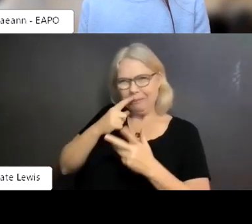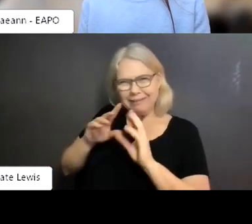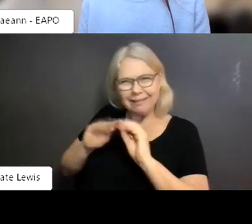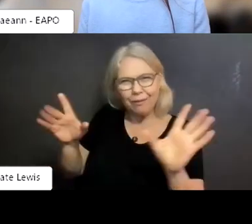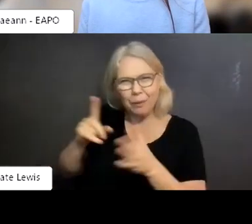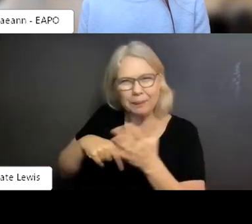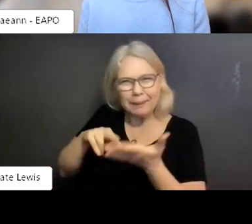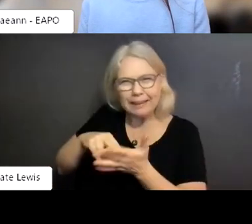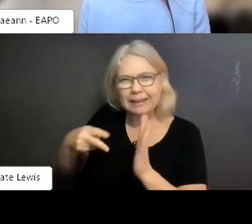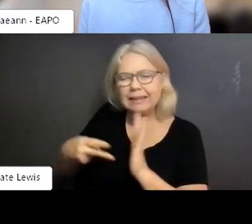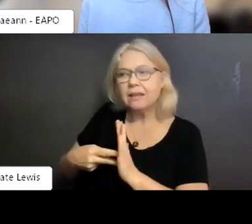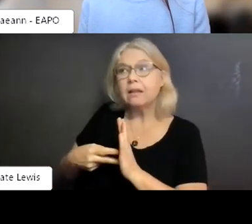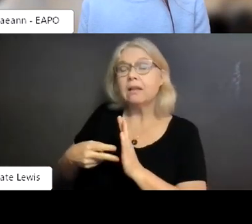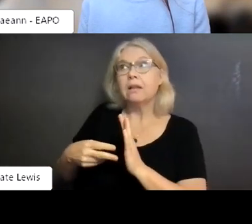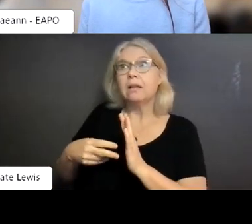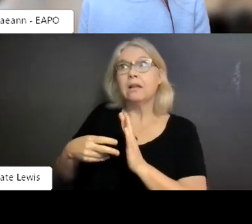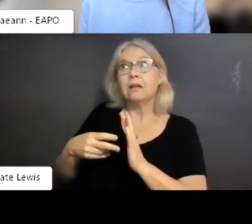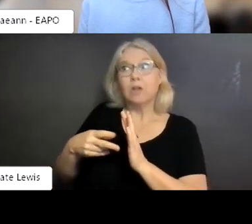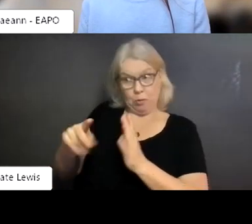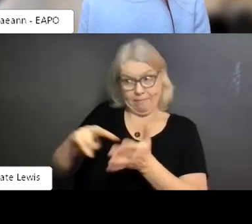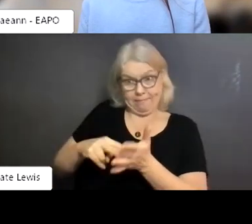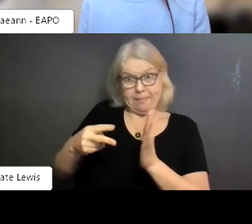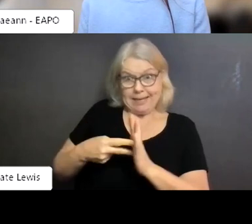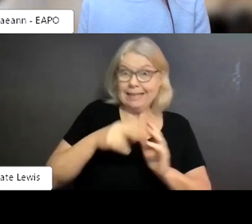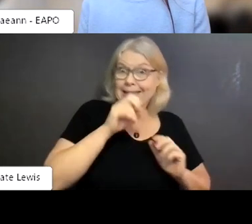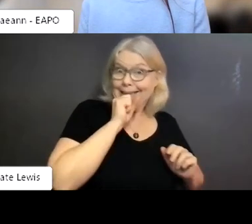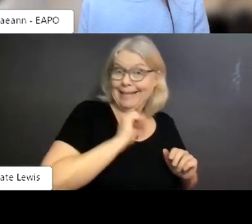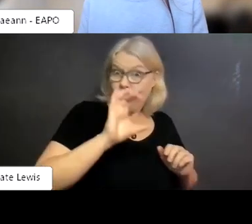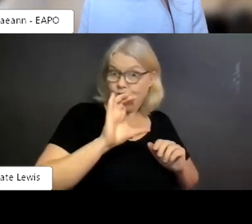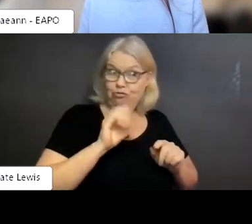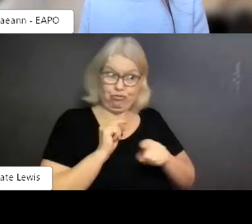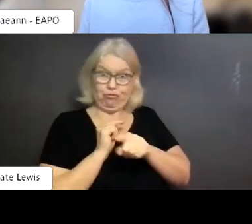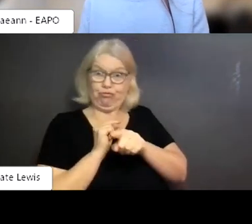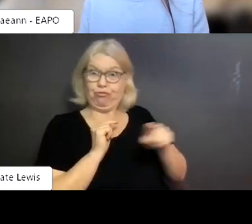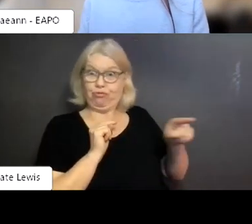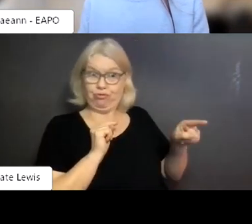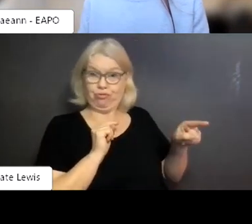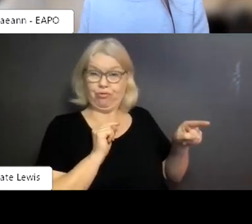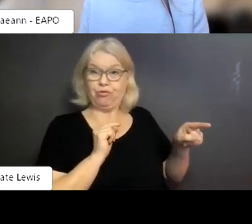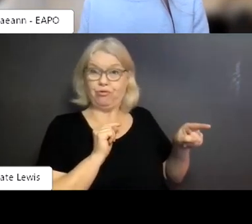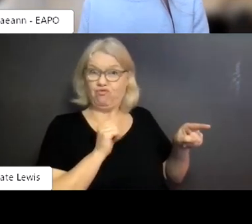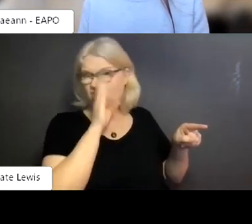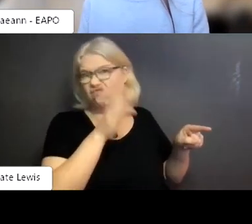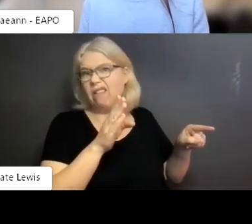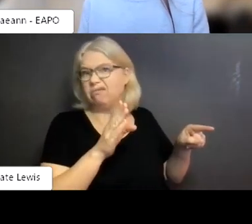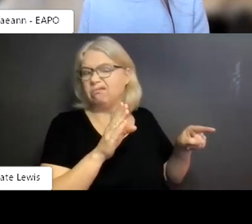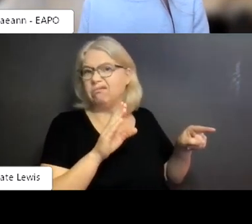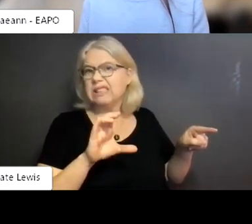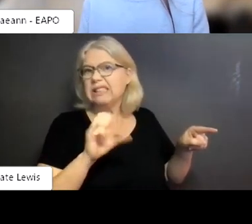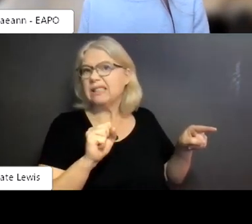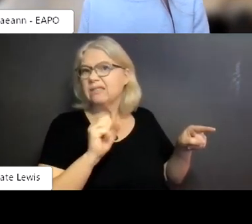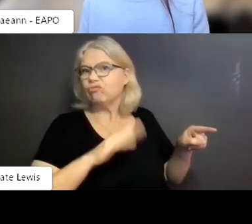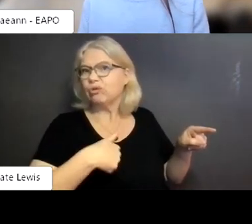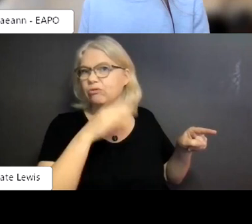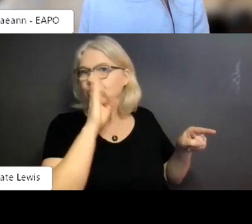that specifically educate seniors directly, other than our kind of general resources that anyone can